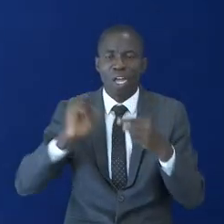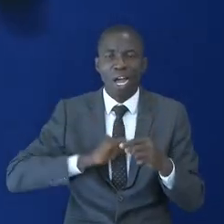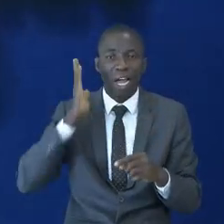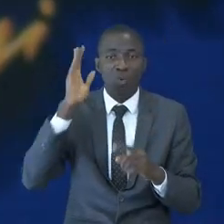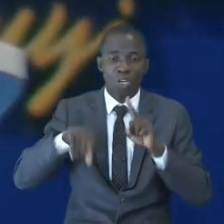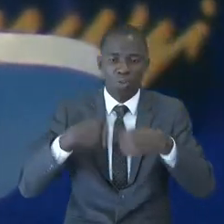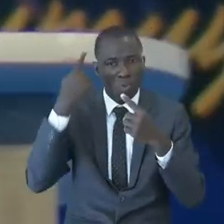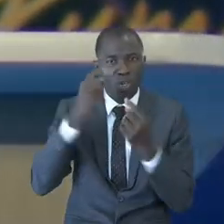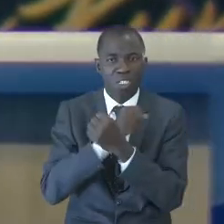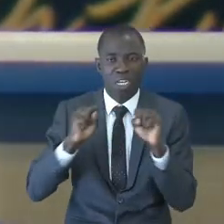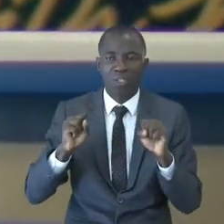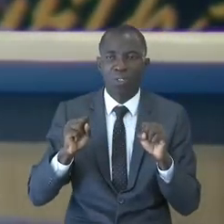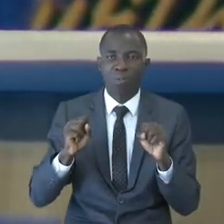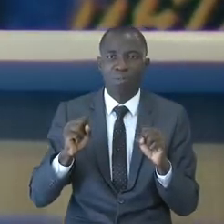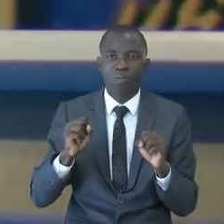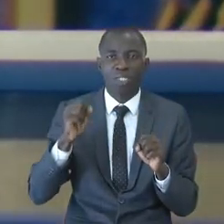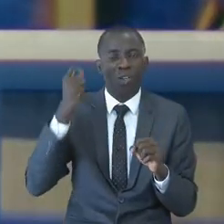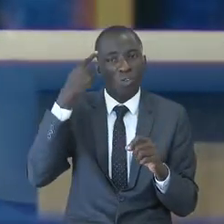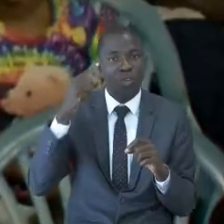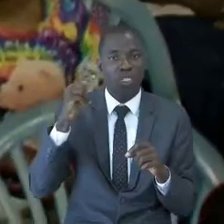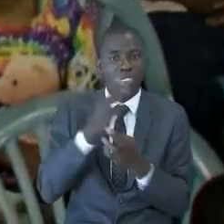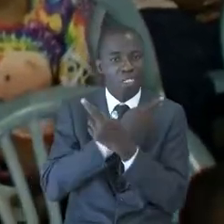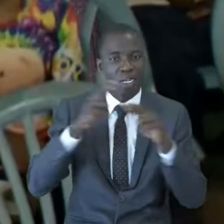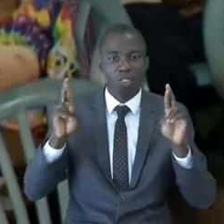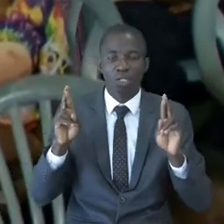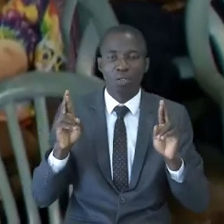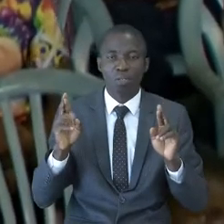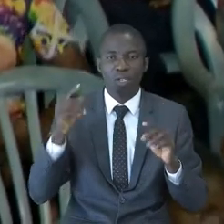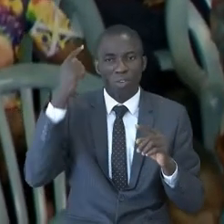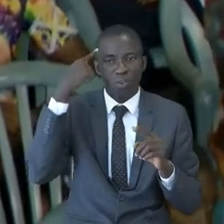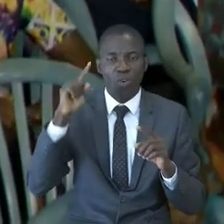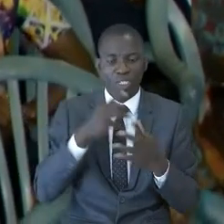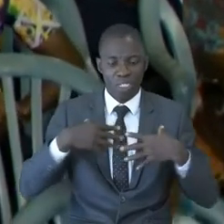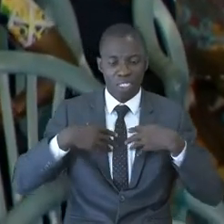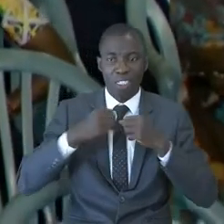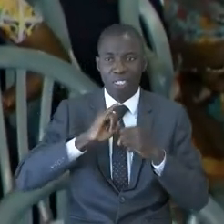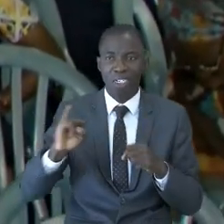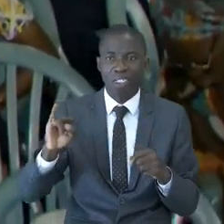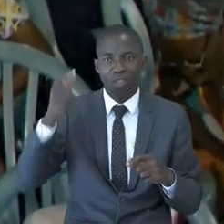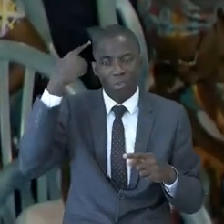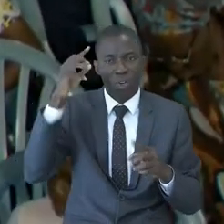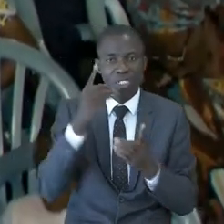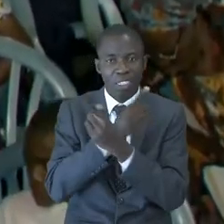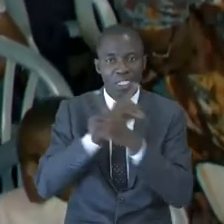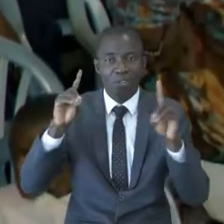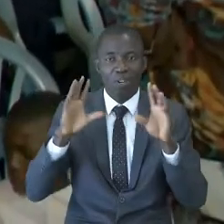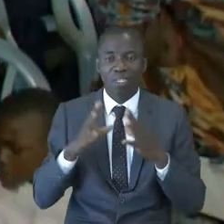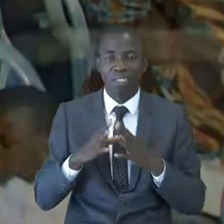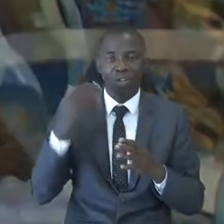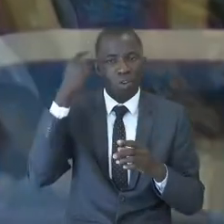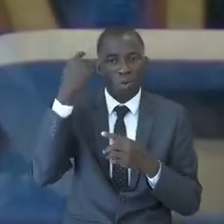the salvation, for the redemption, for the healing, for the deliverance